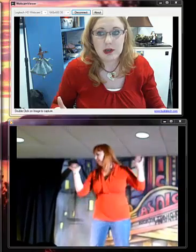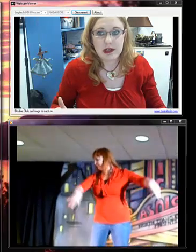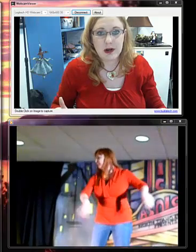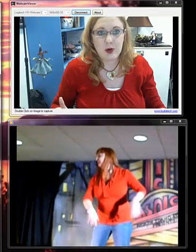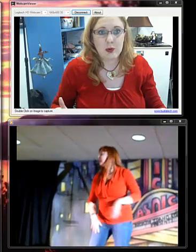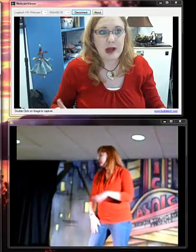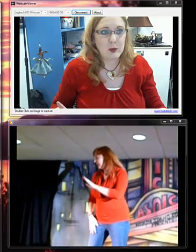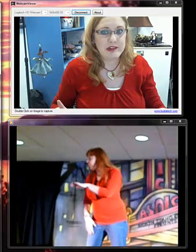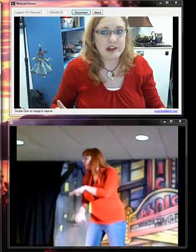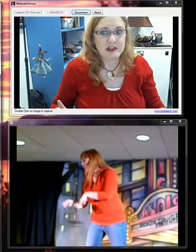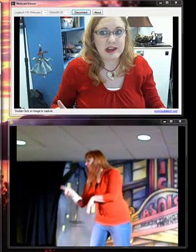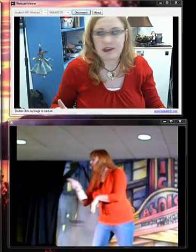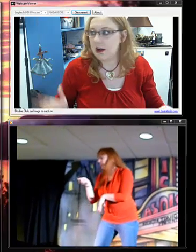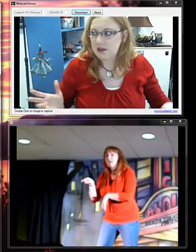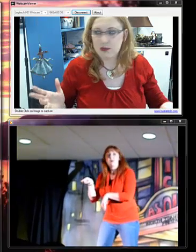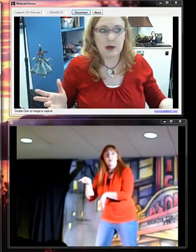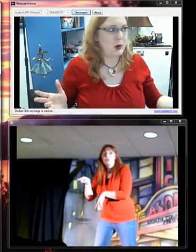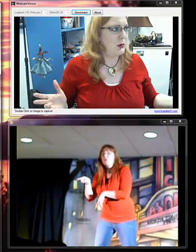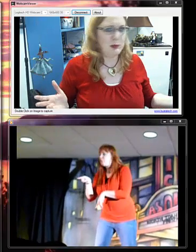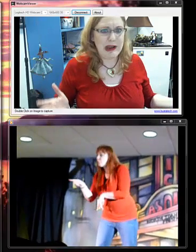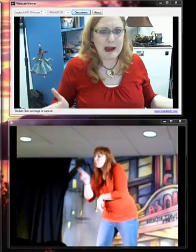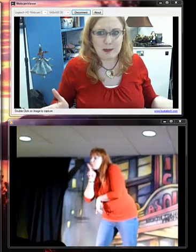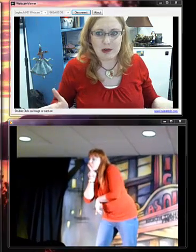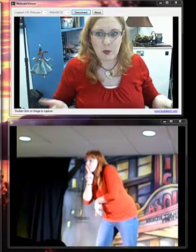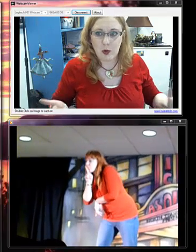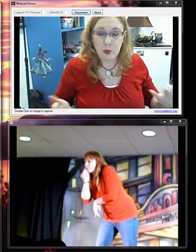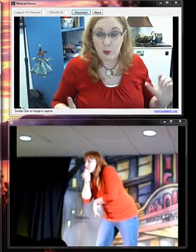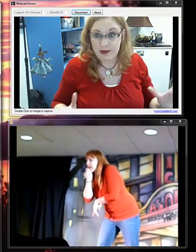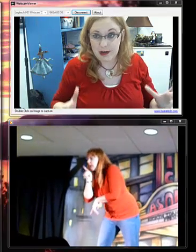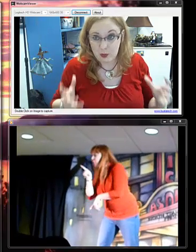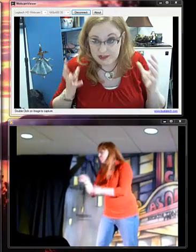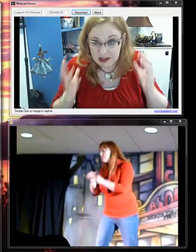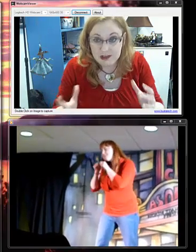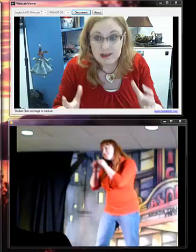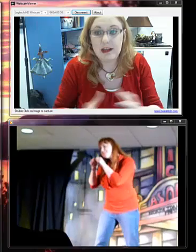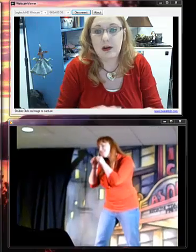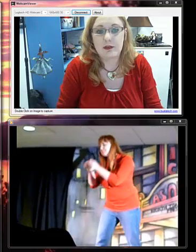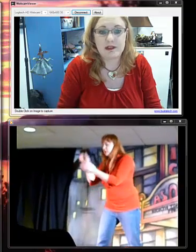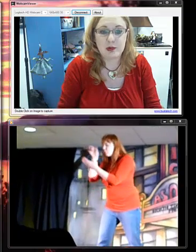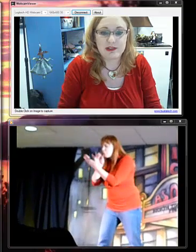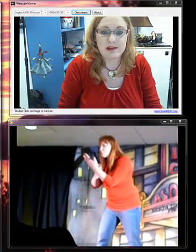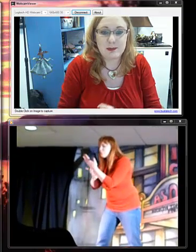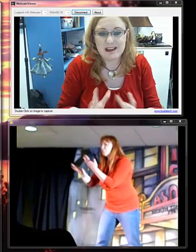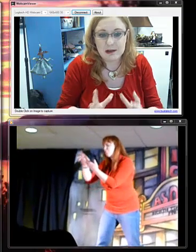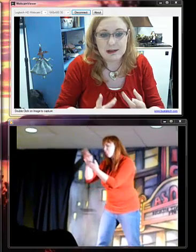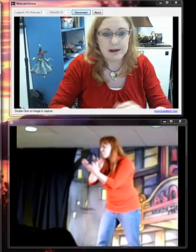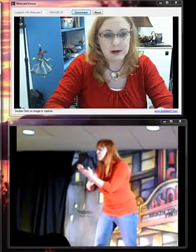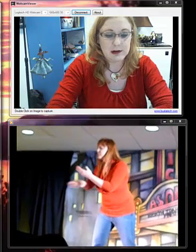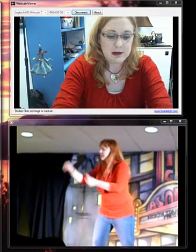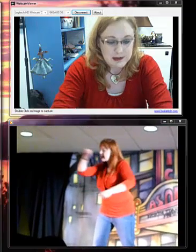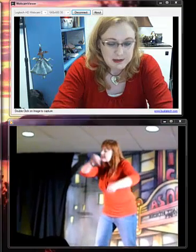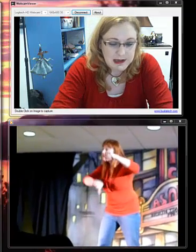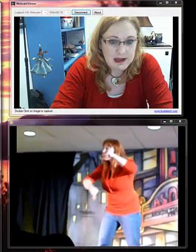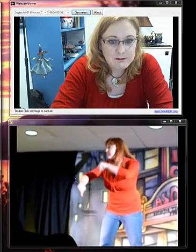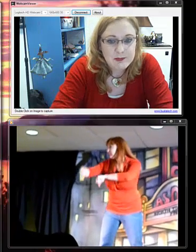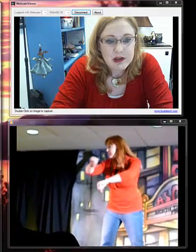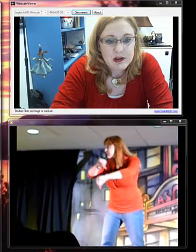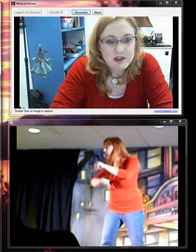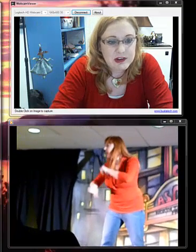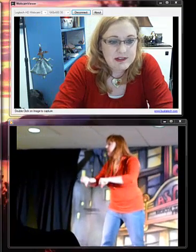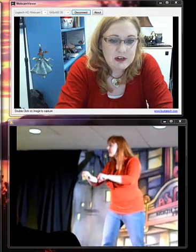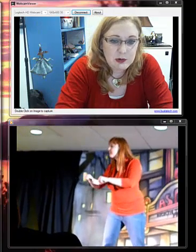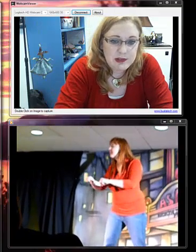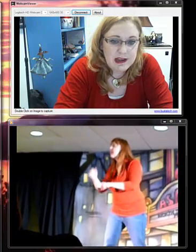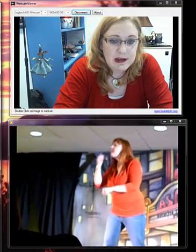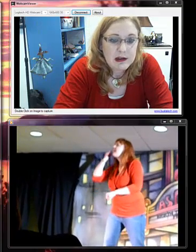general? You know, was it just like the audience was like, whoa, what happened? Or, you know, was it clear? Was the speed clear? Okay,